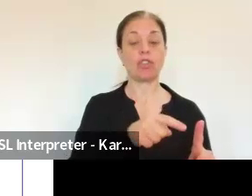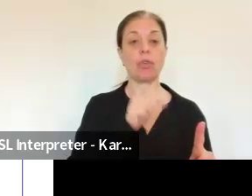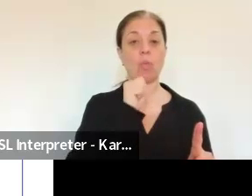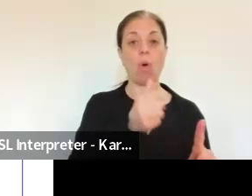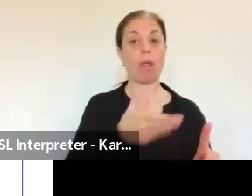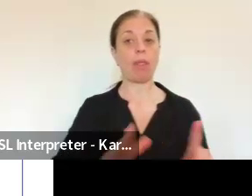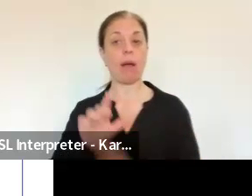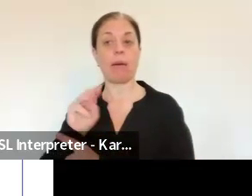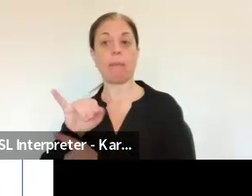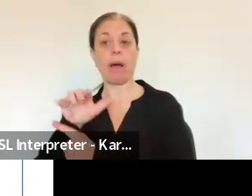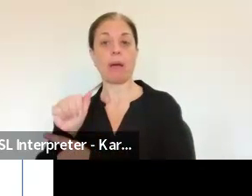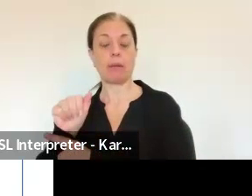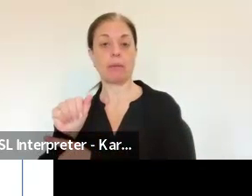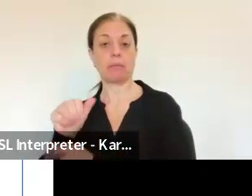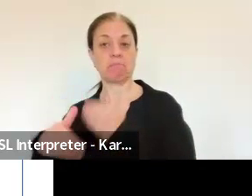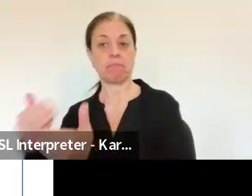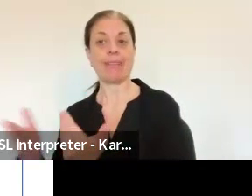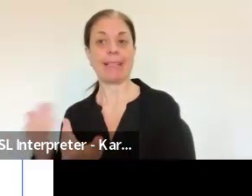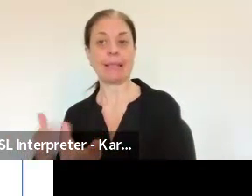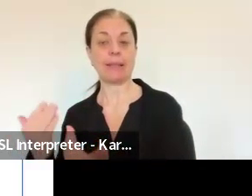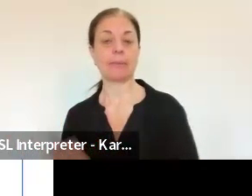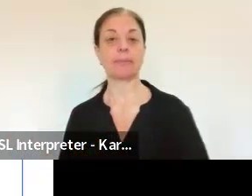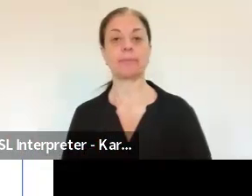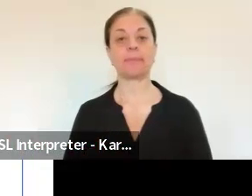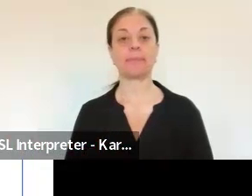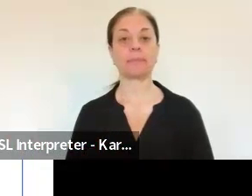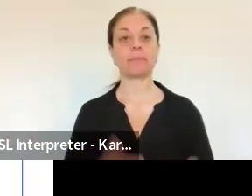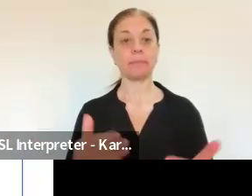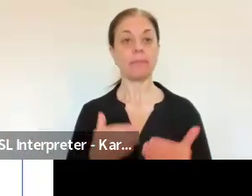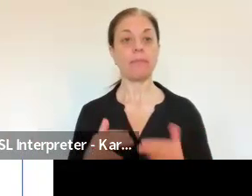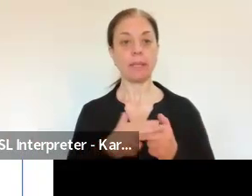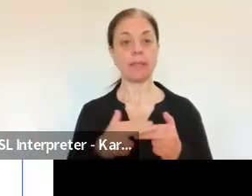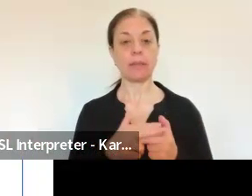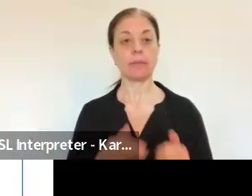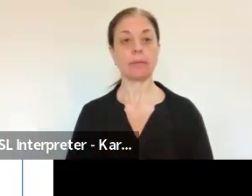Maya go so easily. Next slide, please.